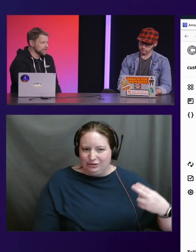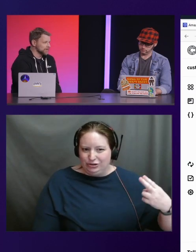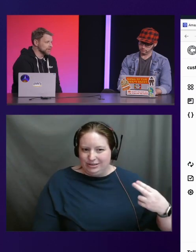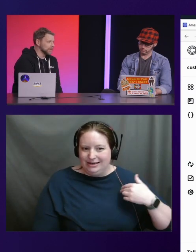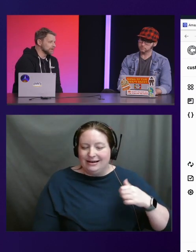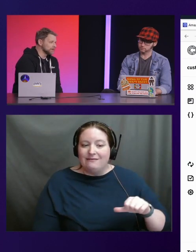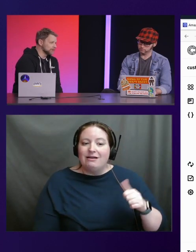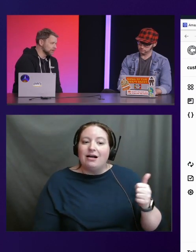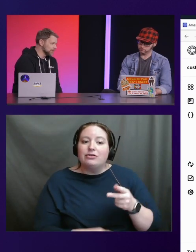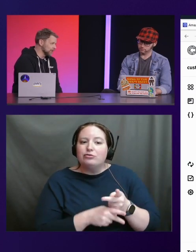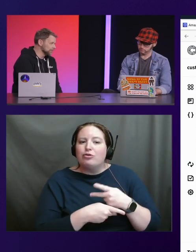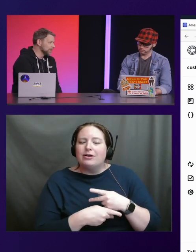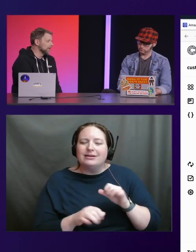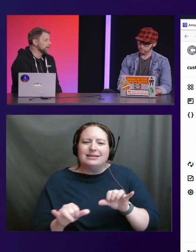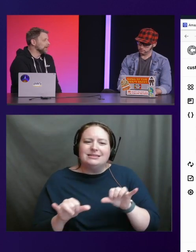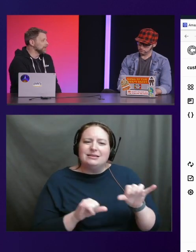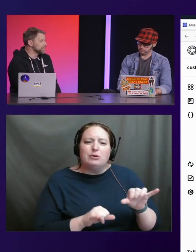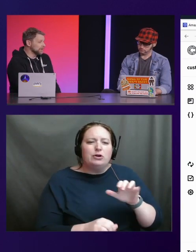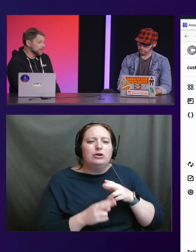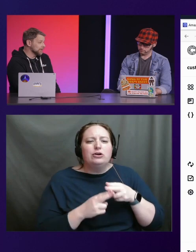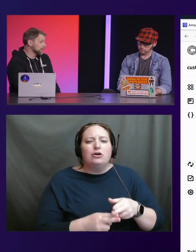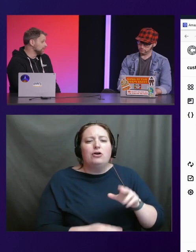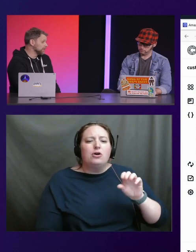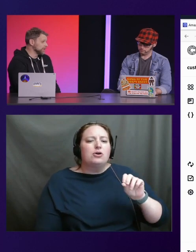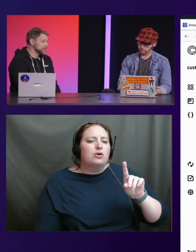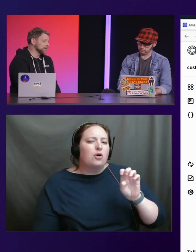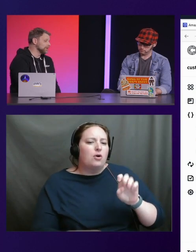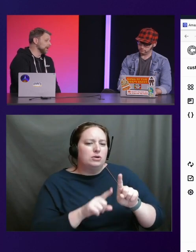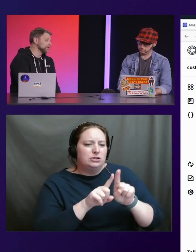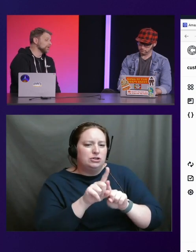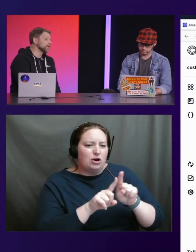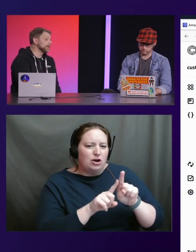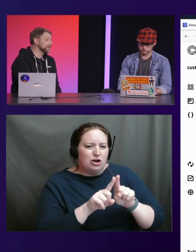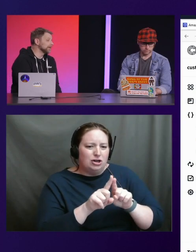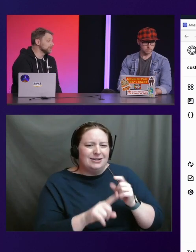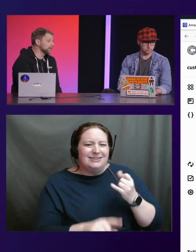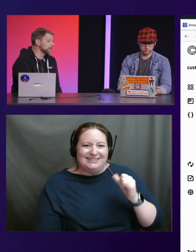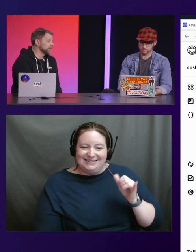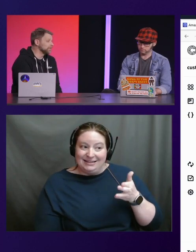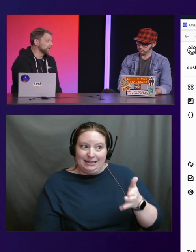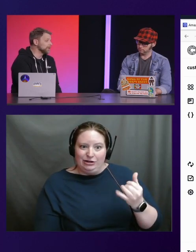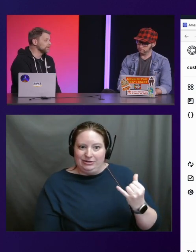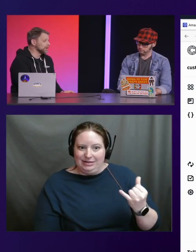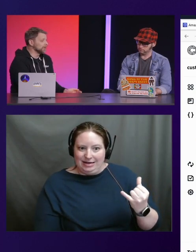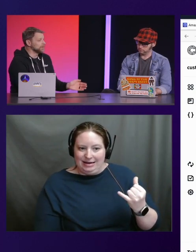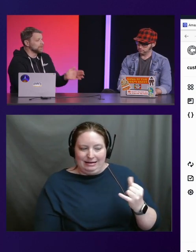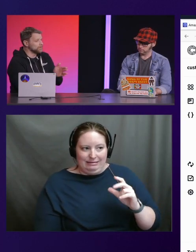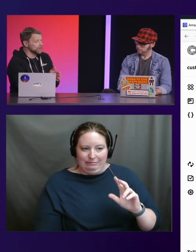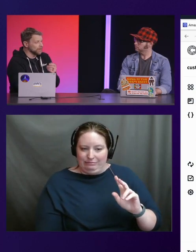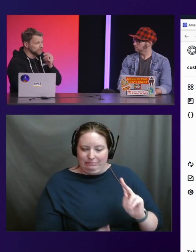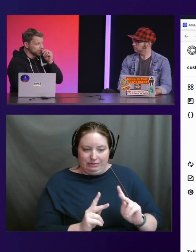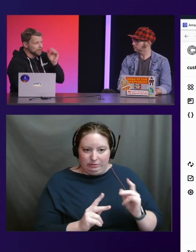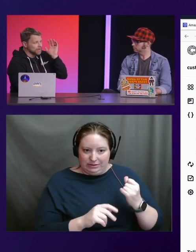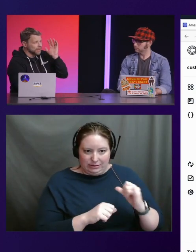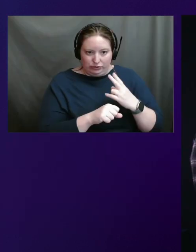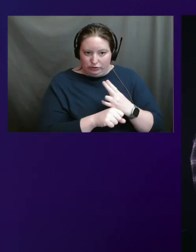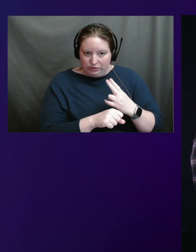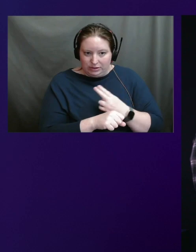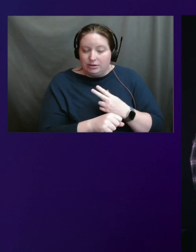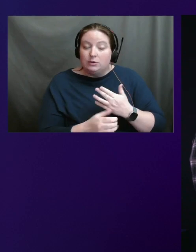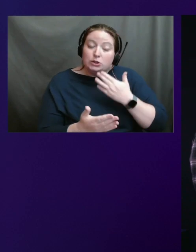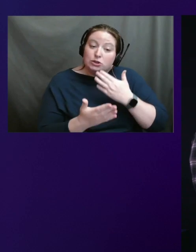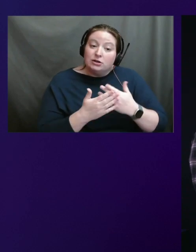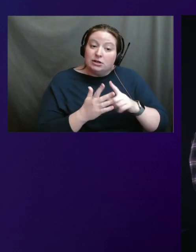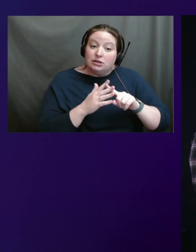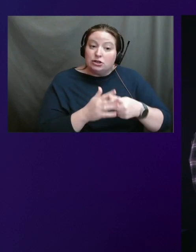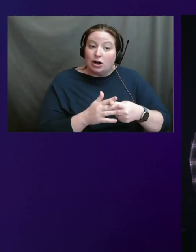to this. It's called CodeStar. Still out there today, people use it. It was really great at getting started, but it didn't really help you keep going. It